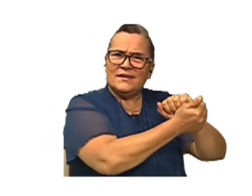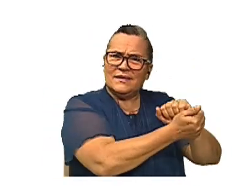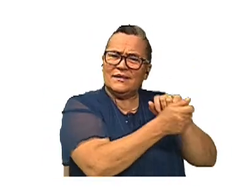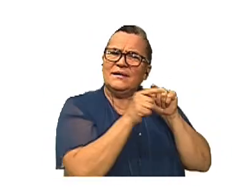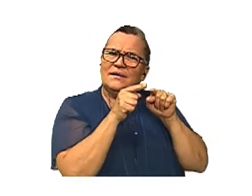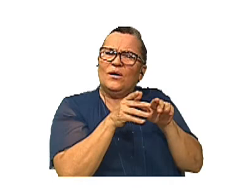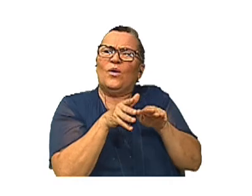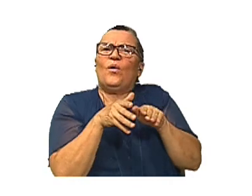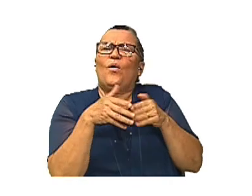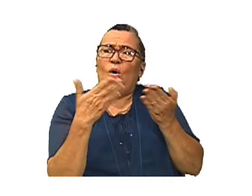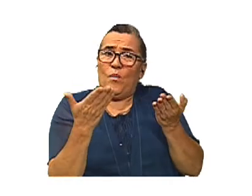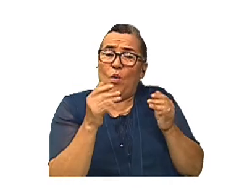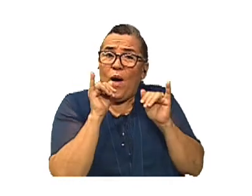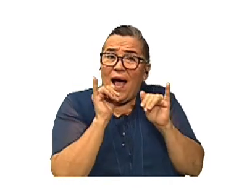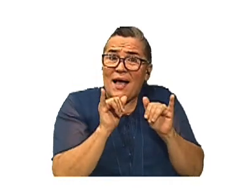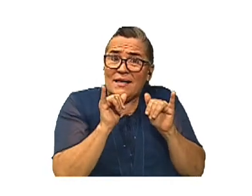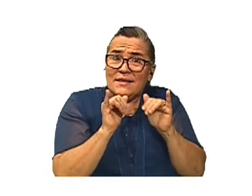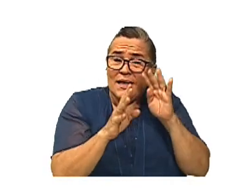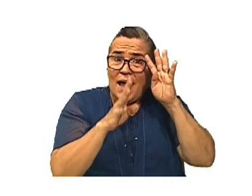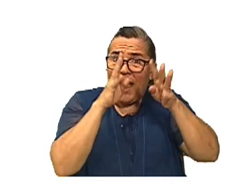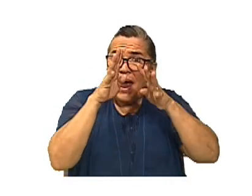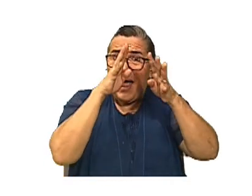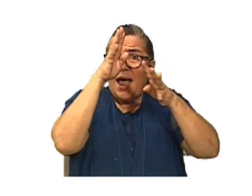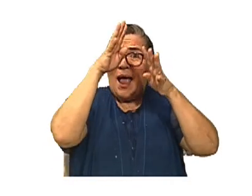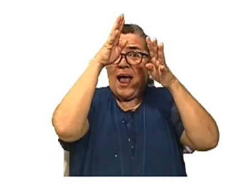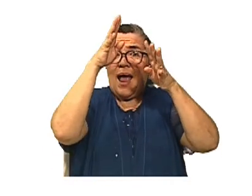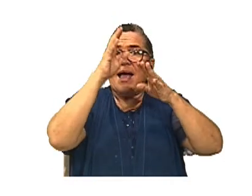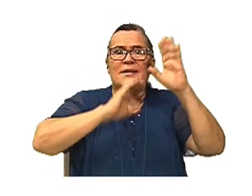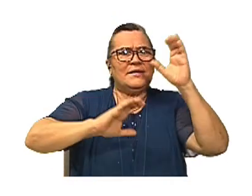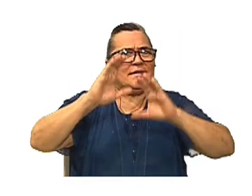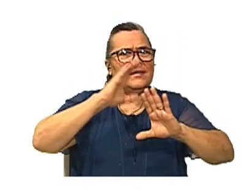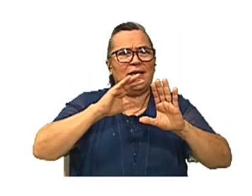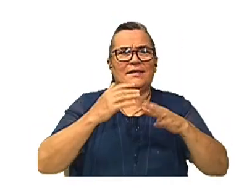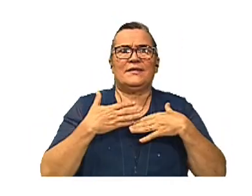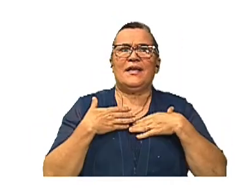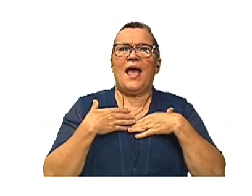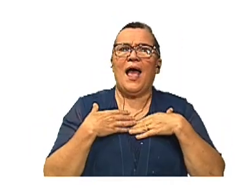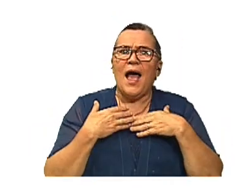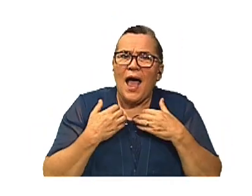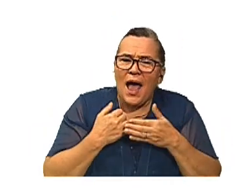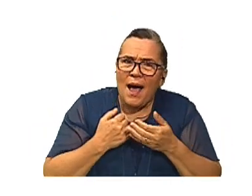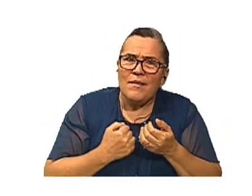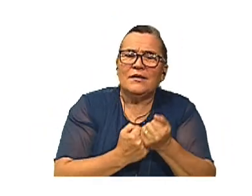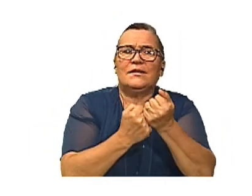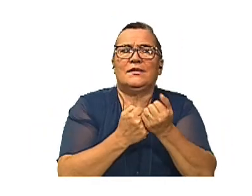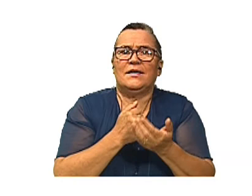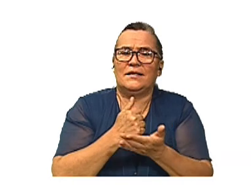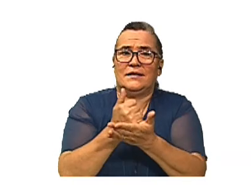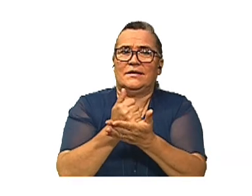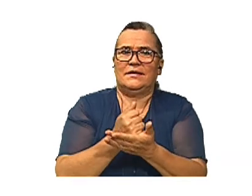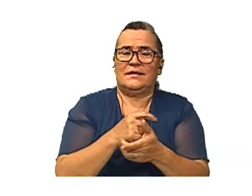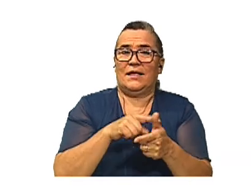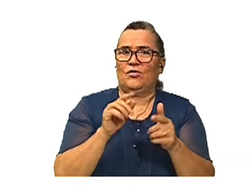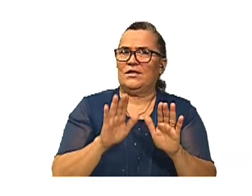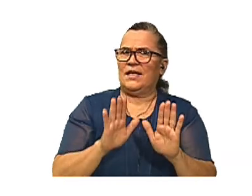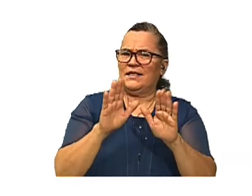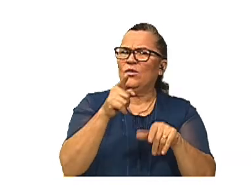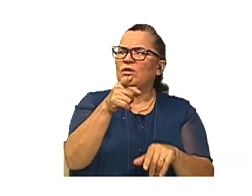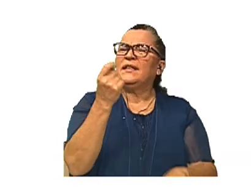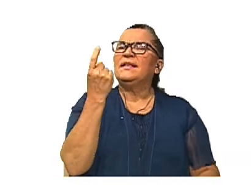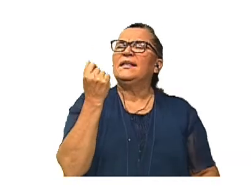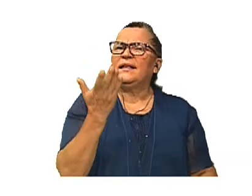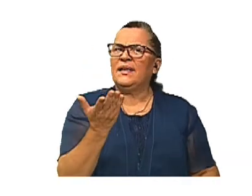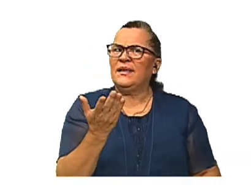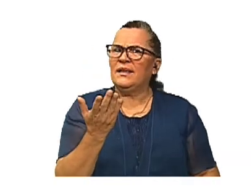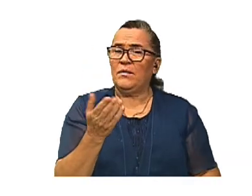do really cool and helpful things. Excellent. So what do you understand by this?